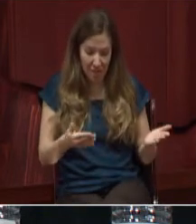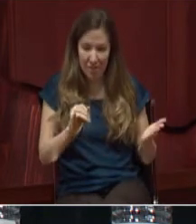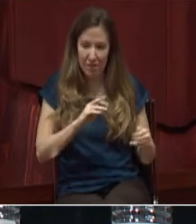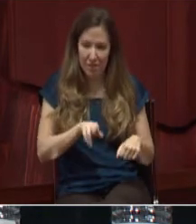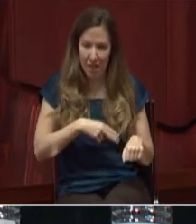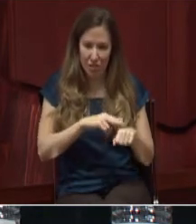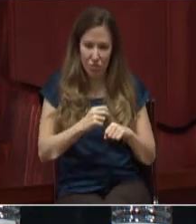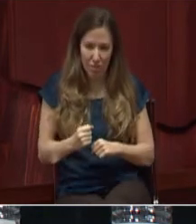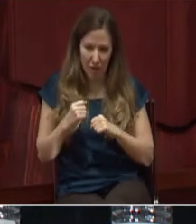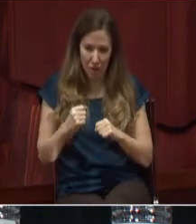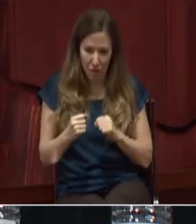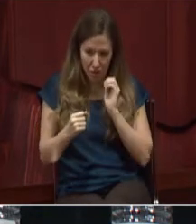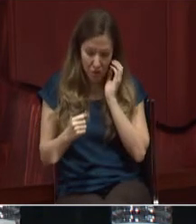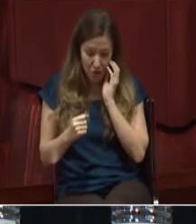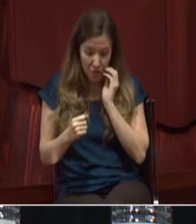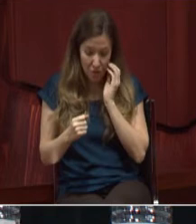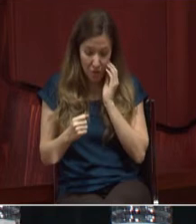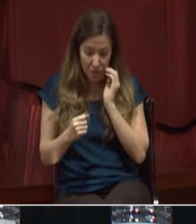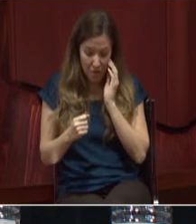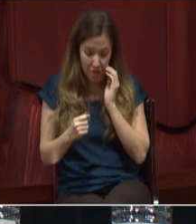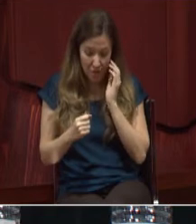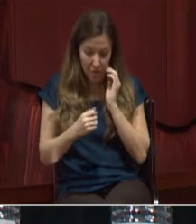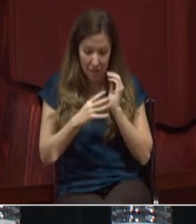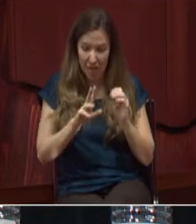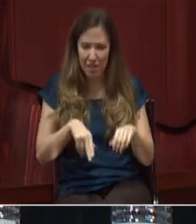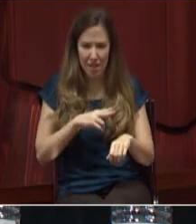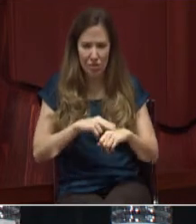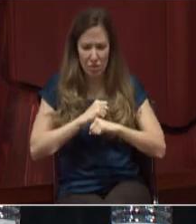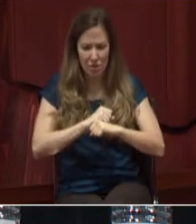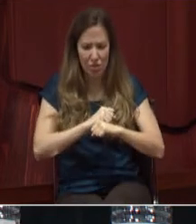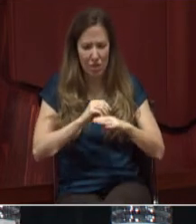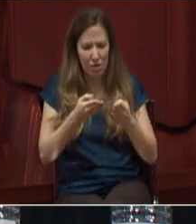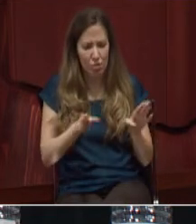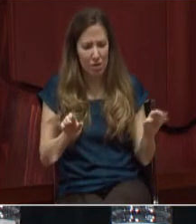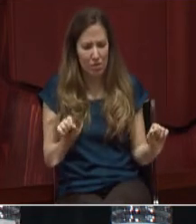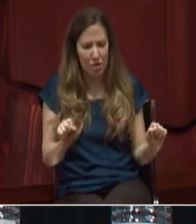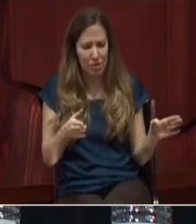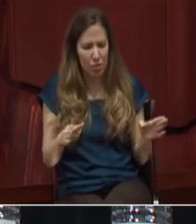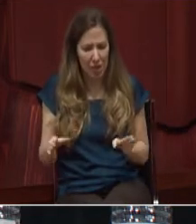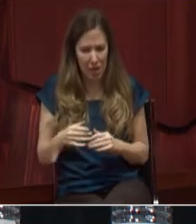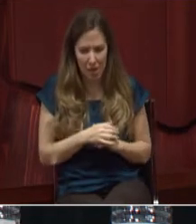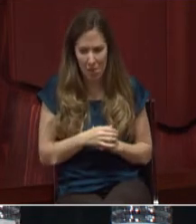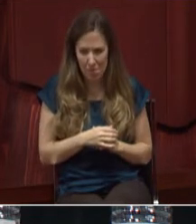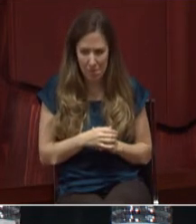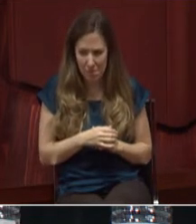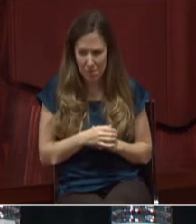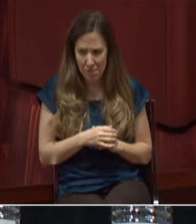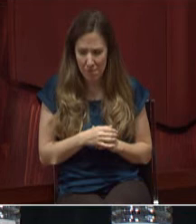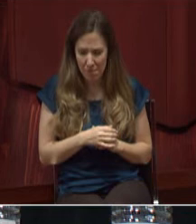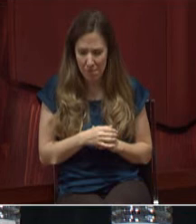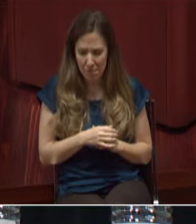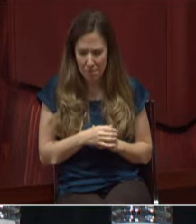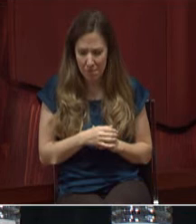national power and of what we call national security and the broadest possible implications of it. So I continued